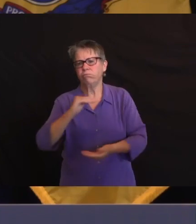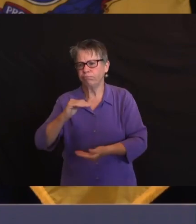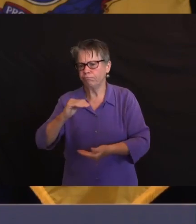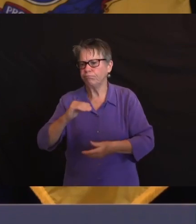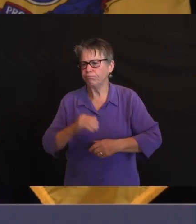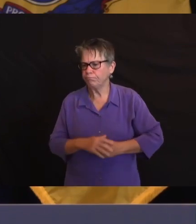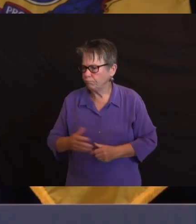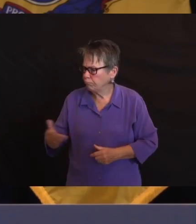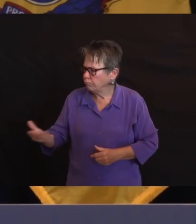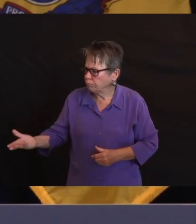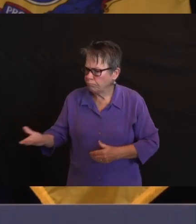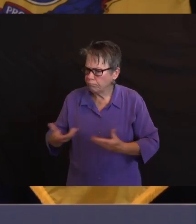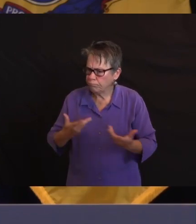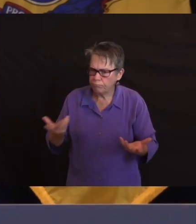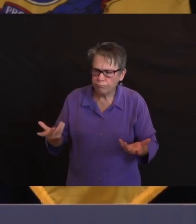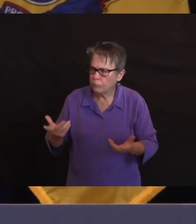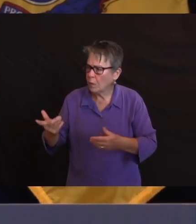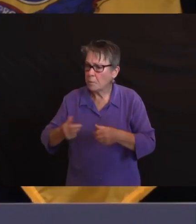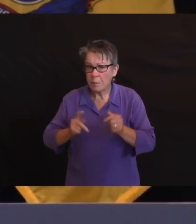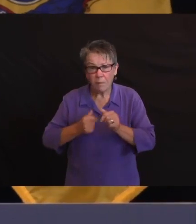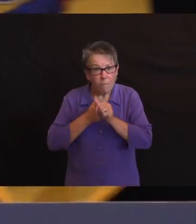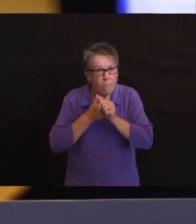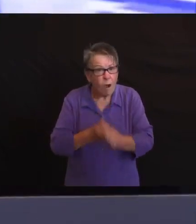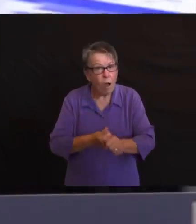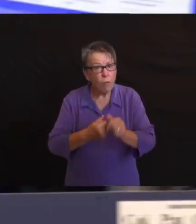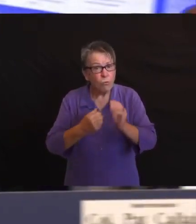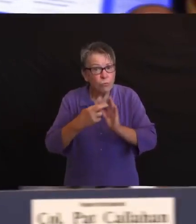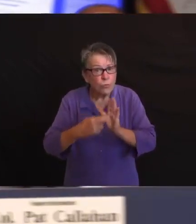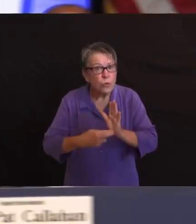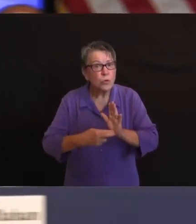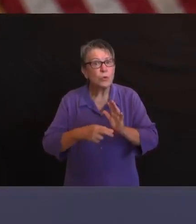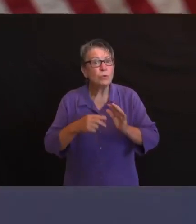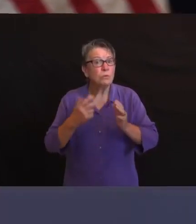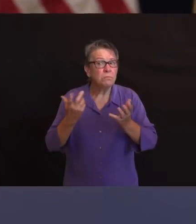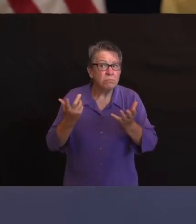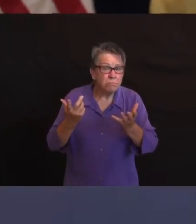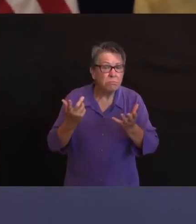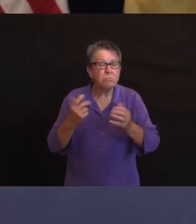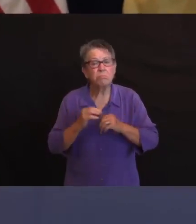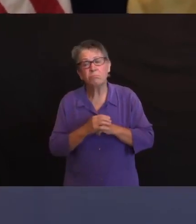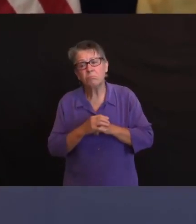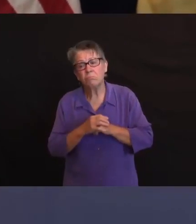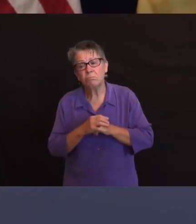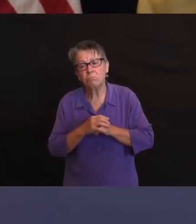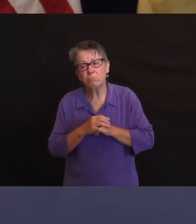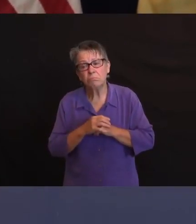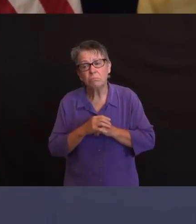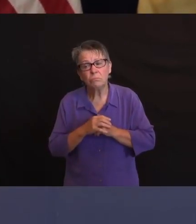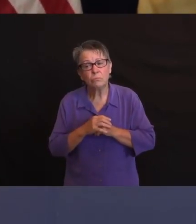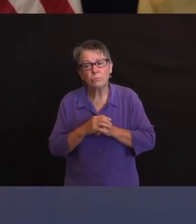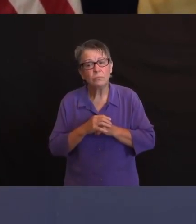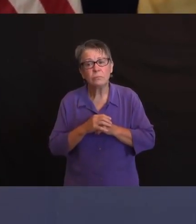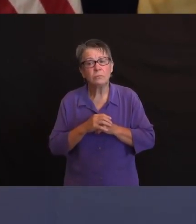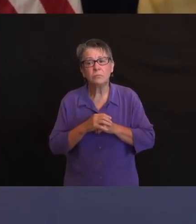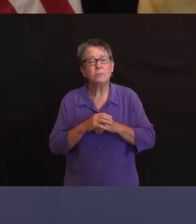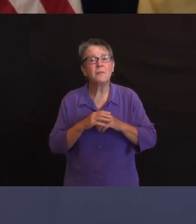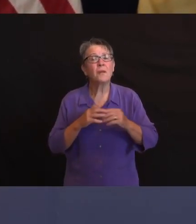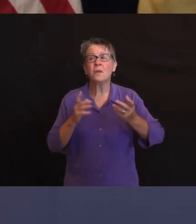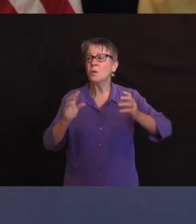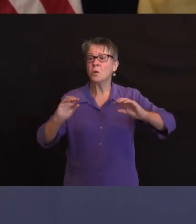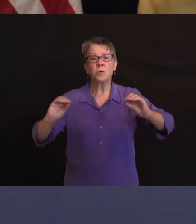are our firefighters doing, and anything else you got? Thank you, Governor. Good afternoon. There were no compliance issues reported